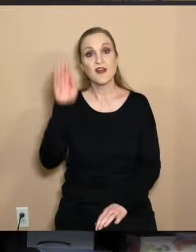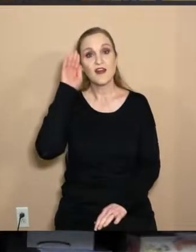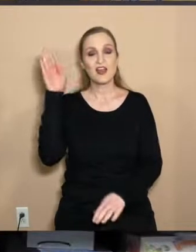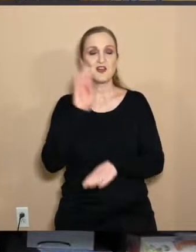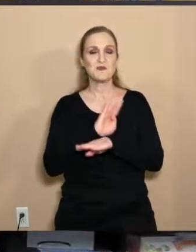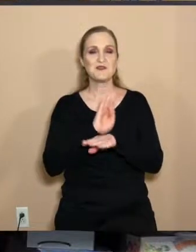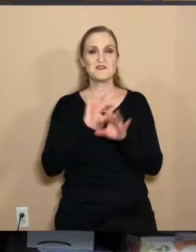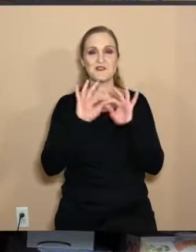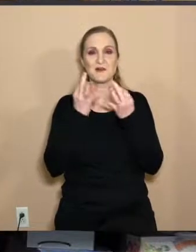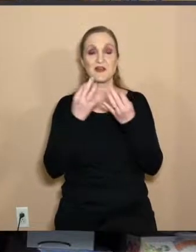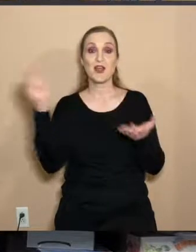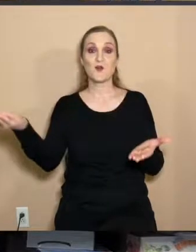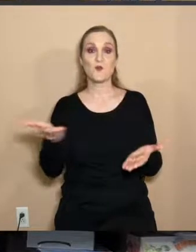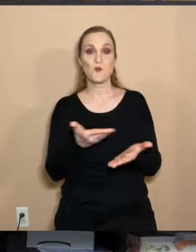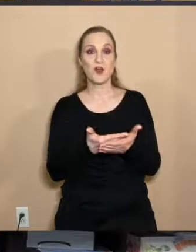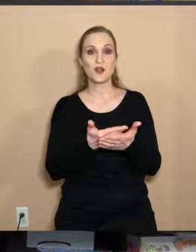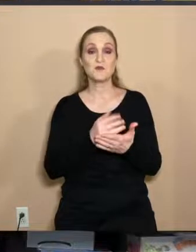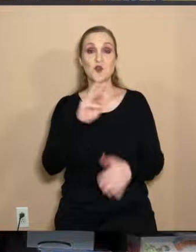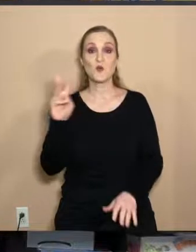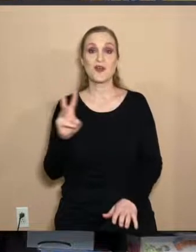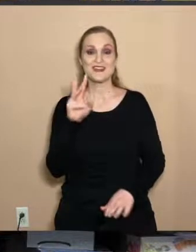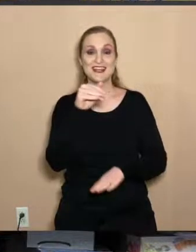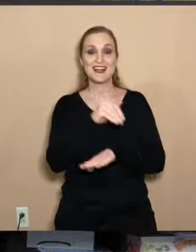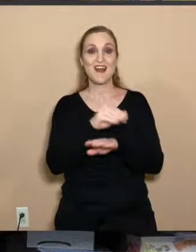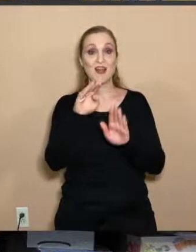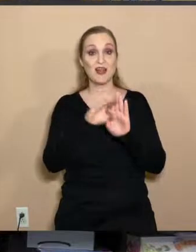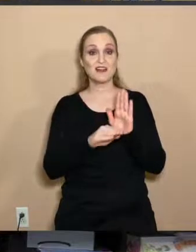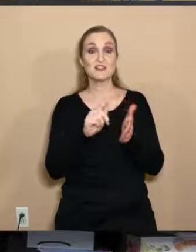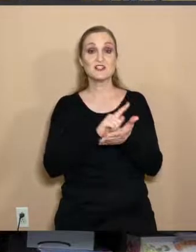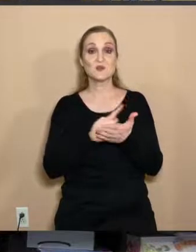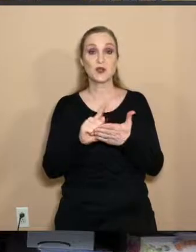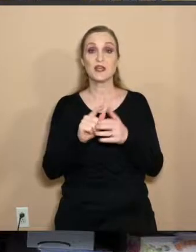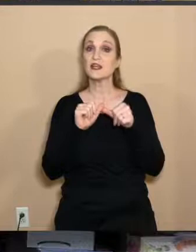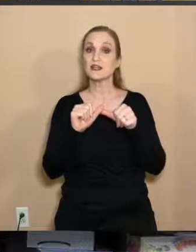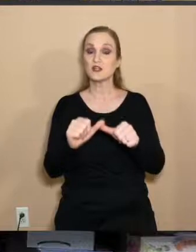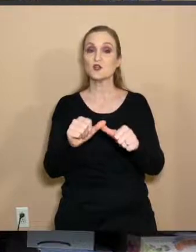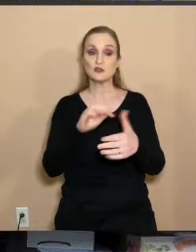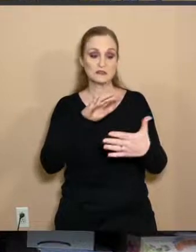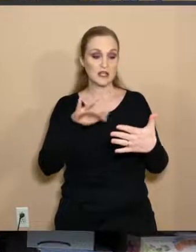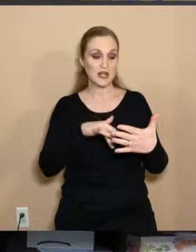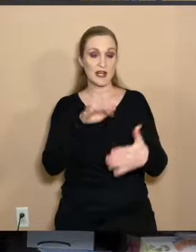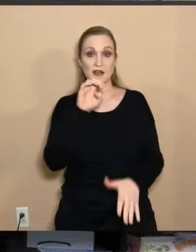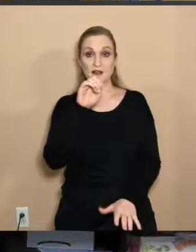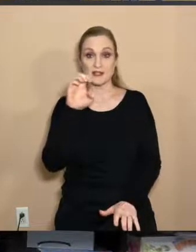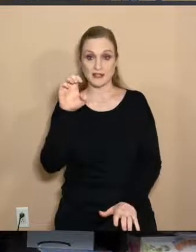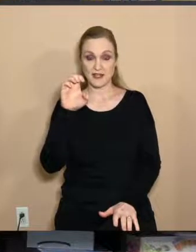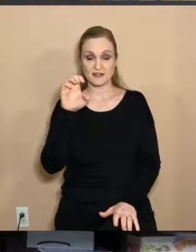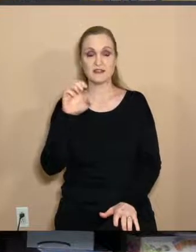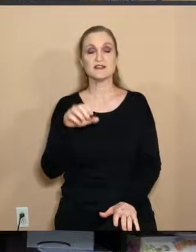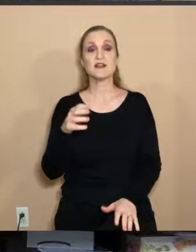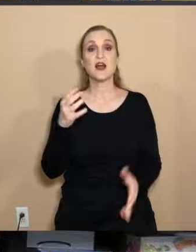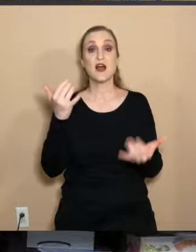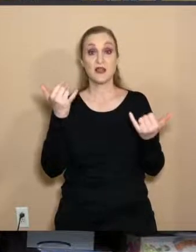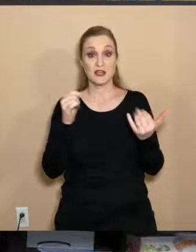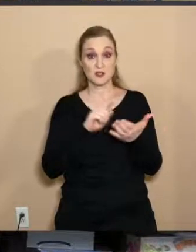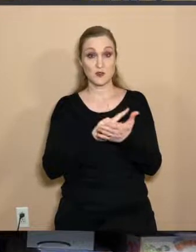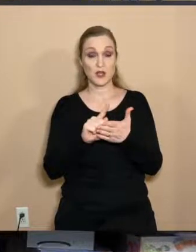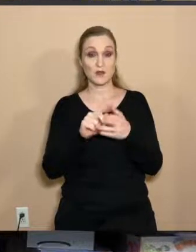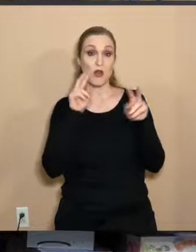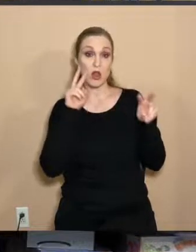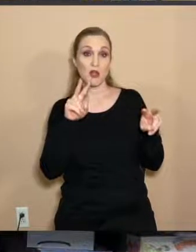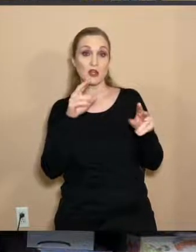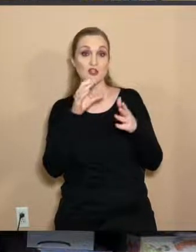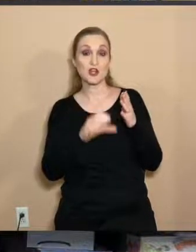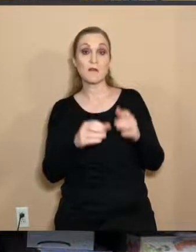Hello, Bellevue family, and welcome to our Wednesday night lesson this week as we continue our study of Ecclesiastes. This week, we're going to be looking at